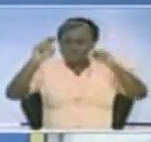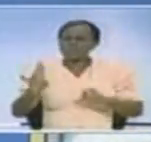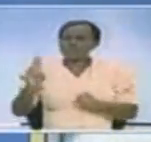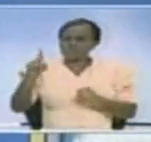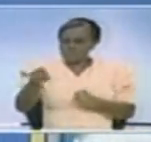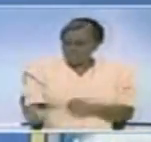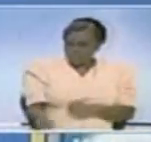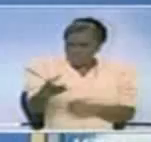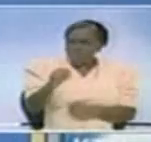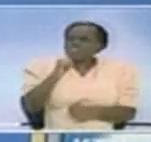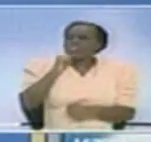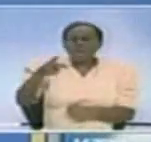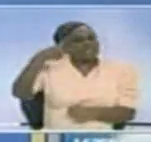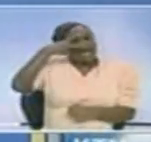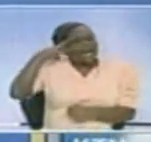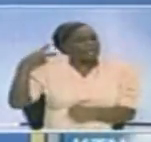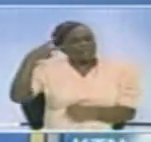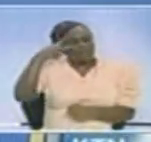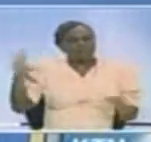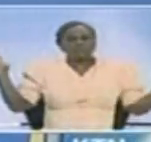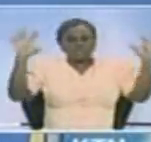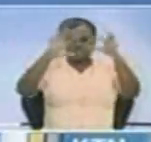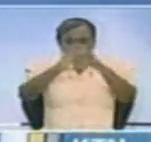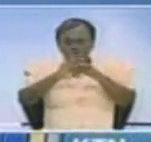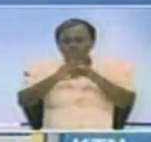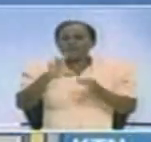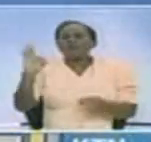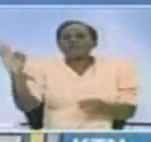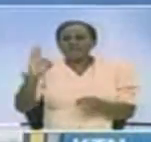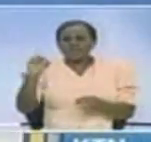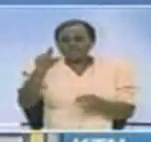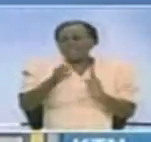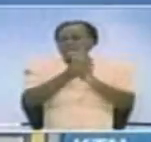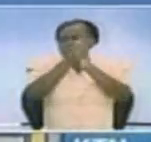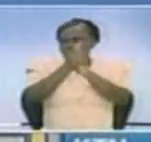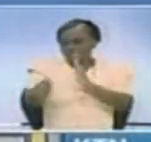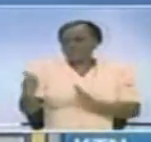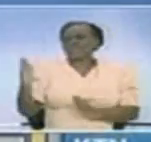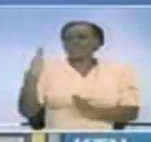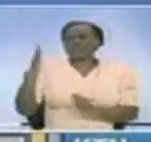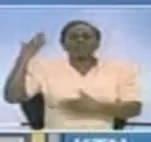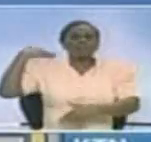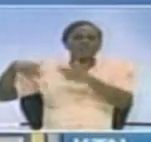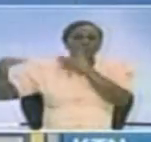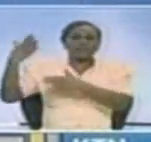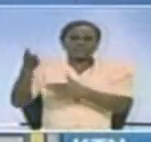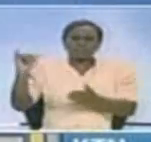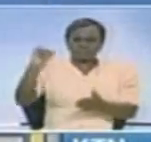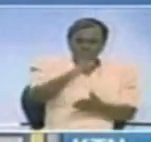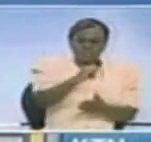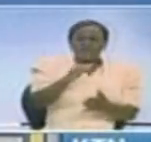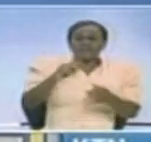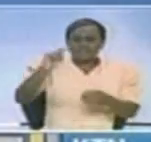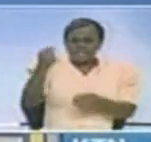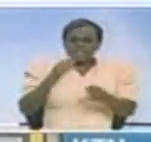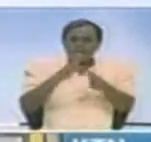attack was not carried out by Al-Shabaab. I'm joined in studio by Andrew Franklin. He is a security expert and a former Marine who's lived in Kenya for over 33